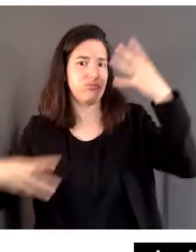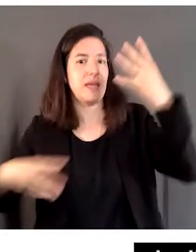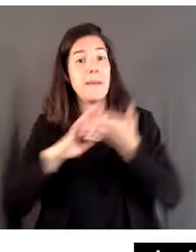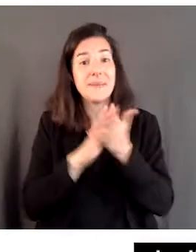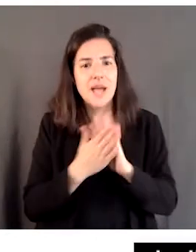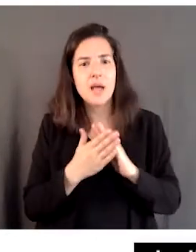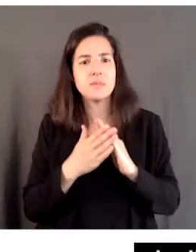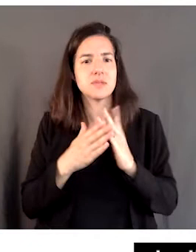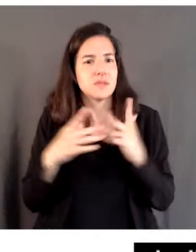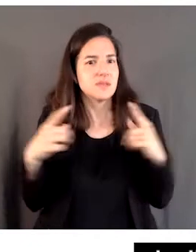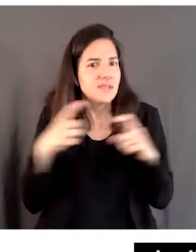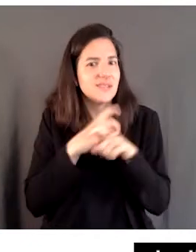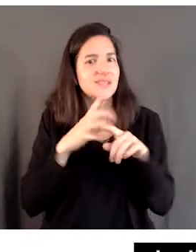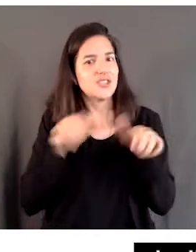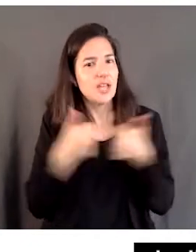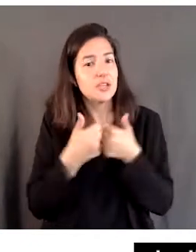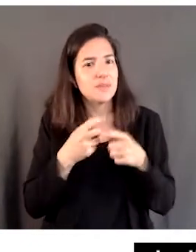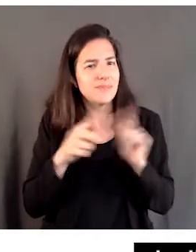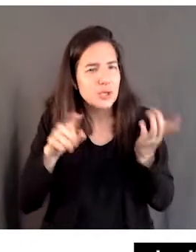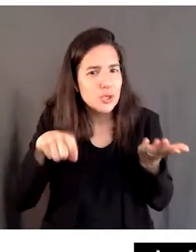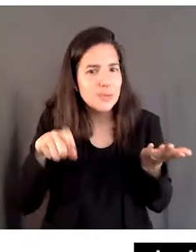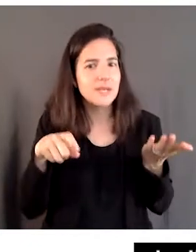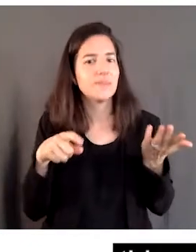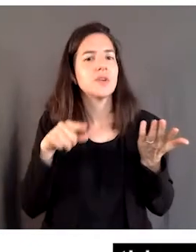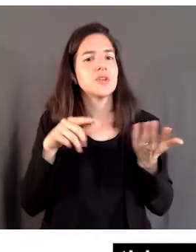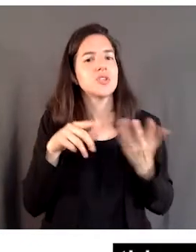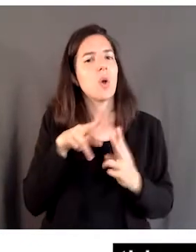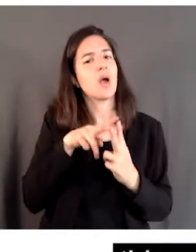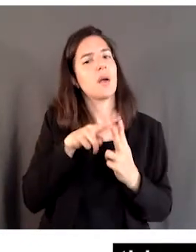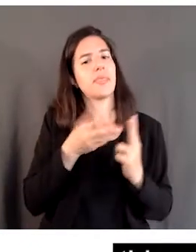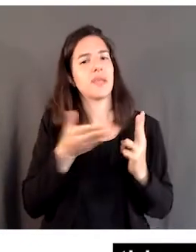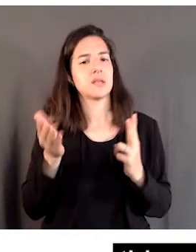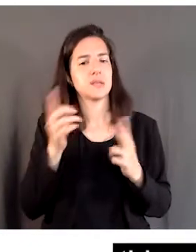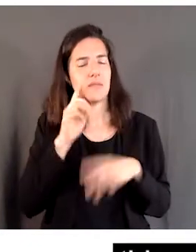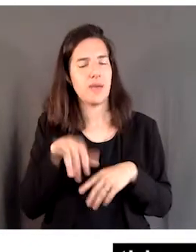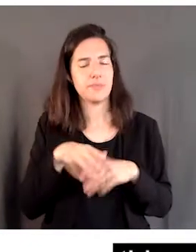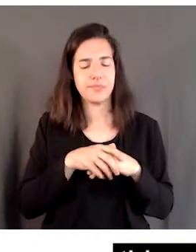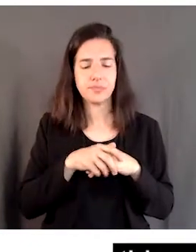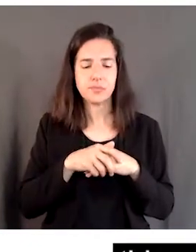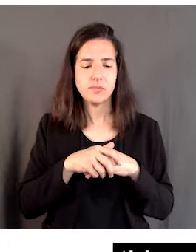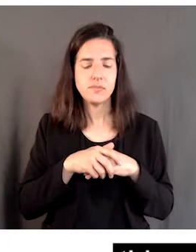and challenging, but it should be. And so a couple of things are that,